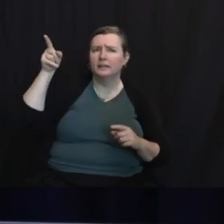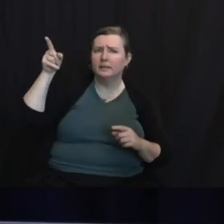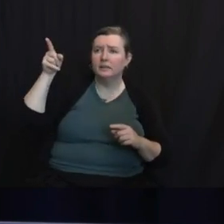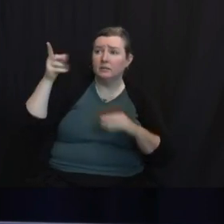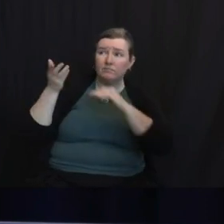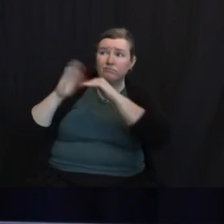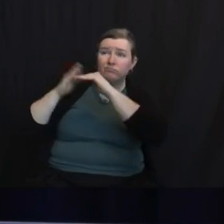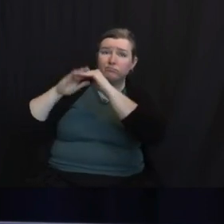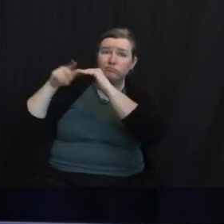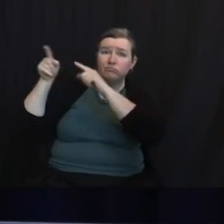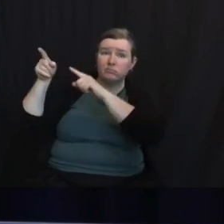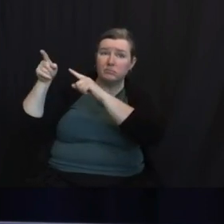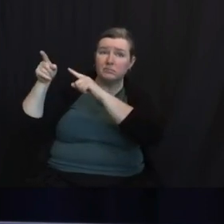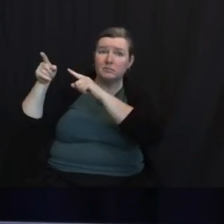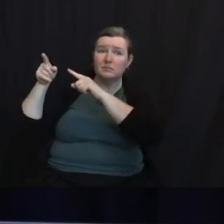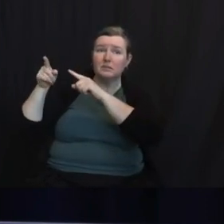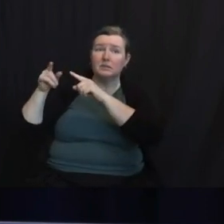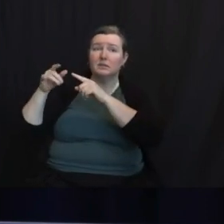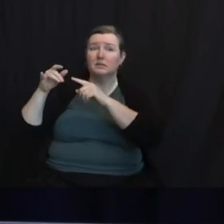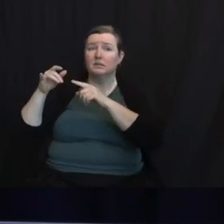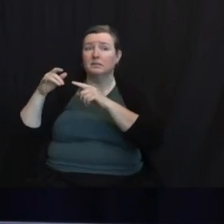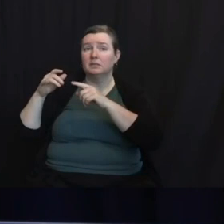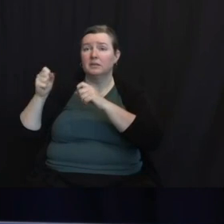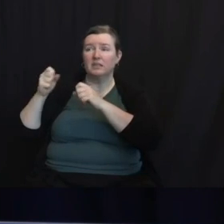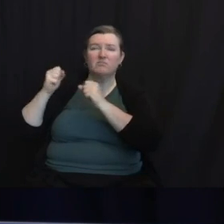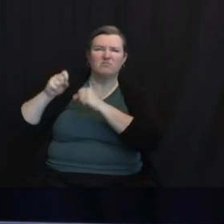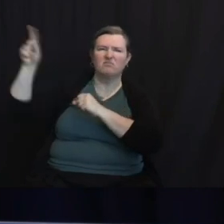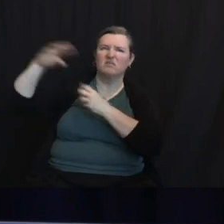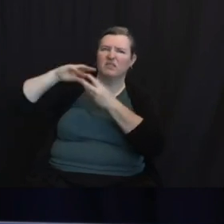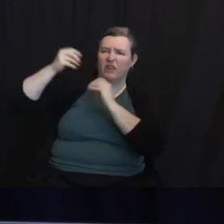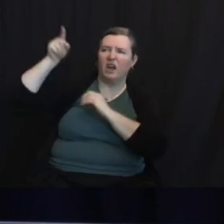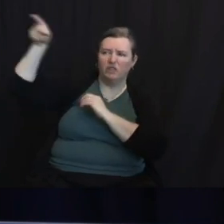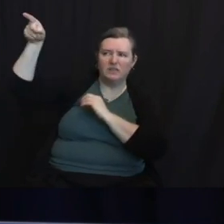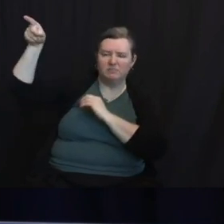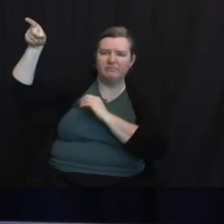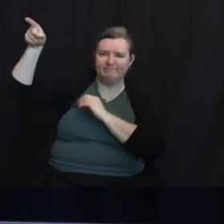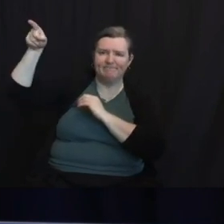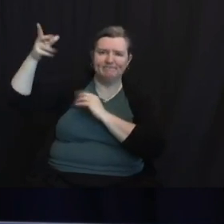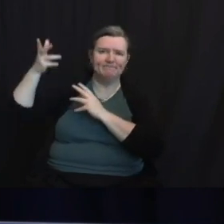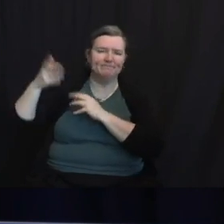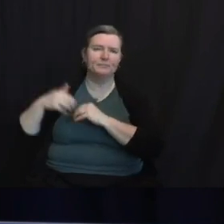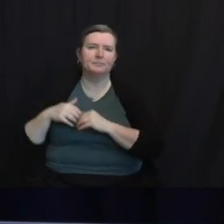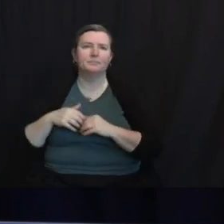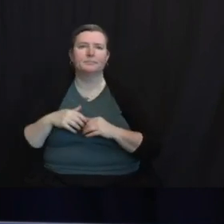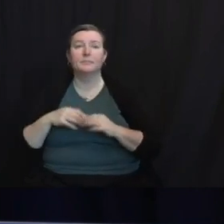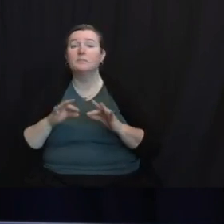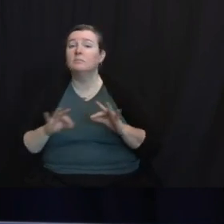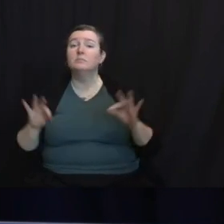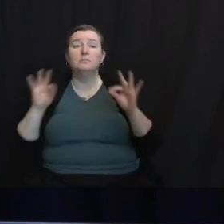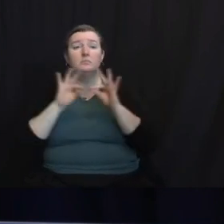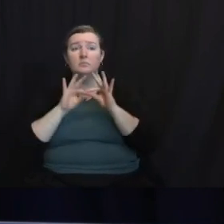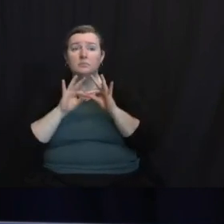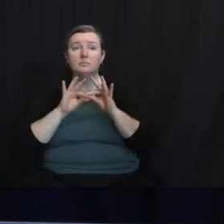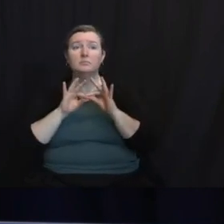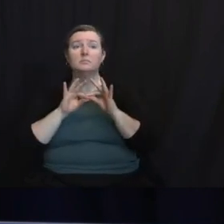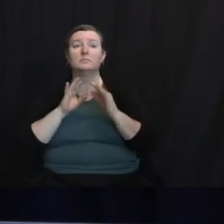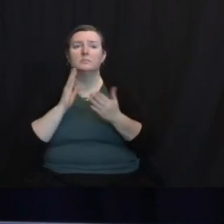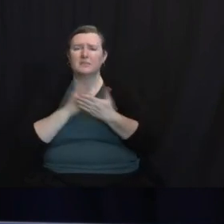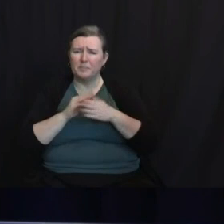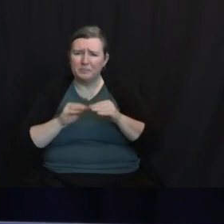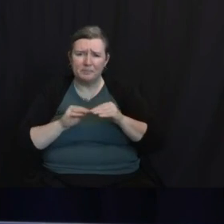dominant strain in that country. An important component to containing the spread of COVID-19 is robust